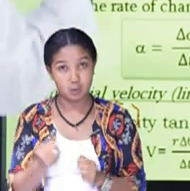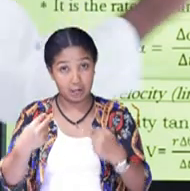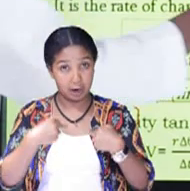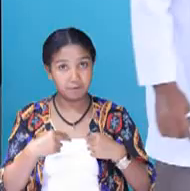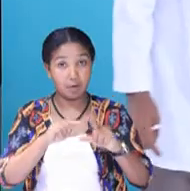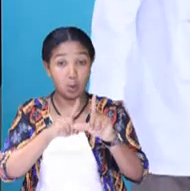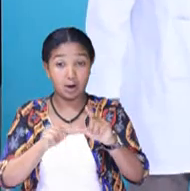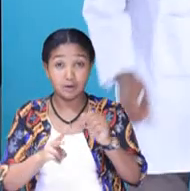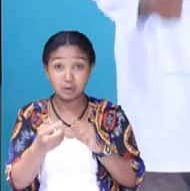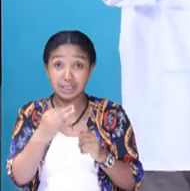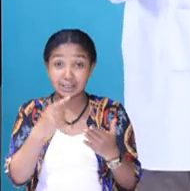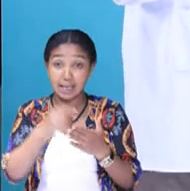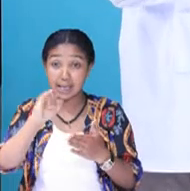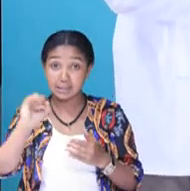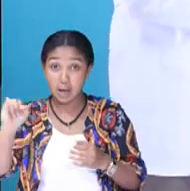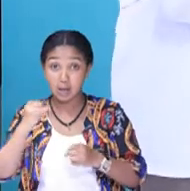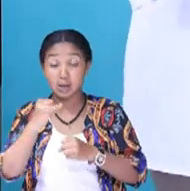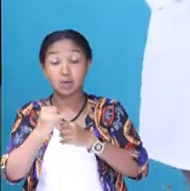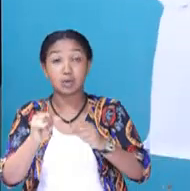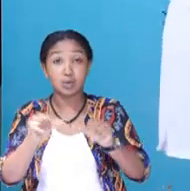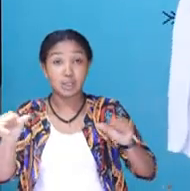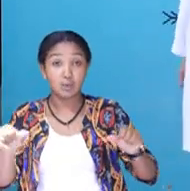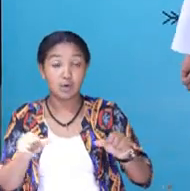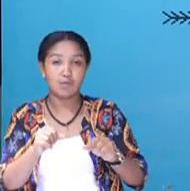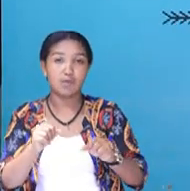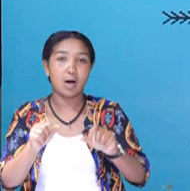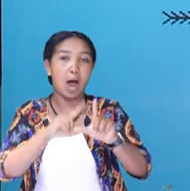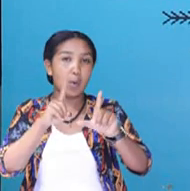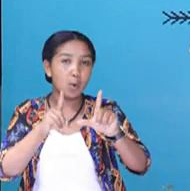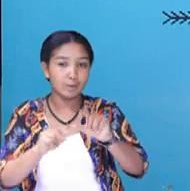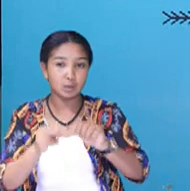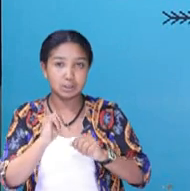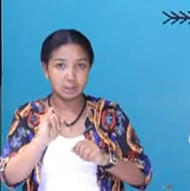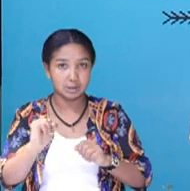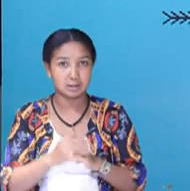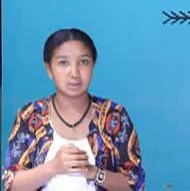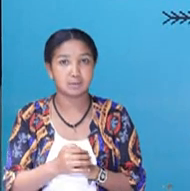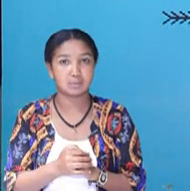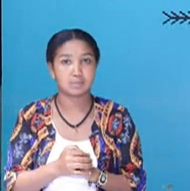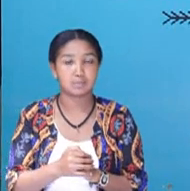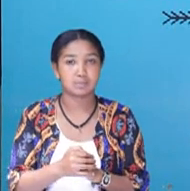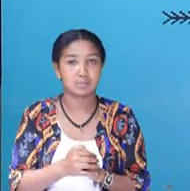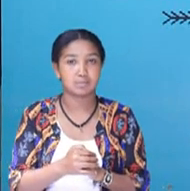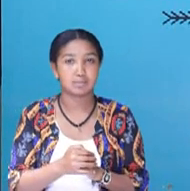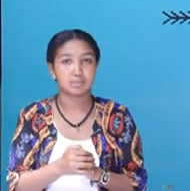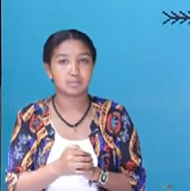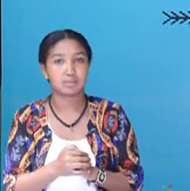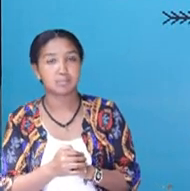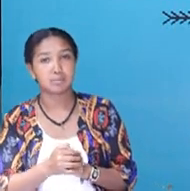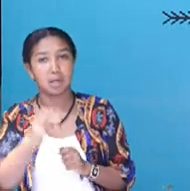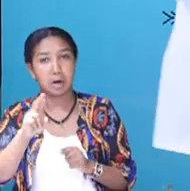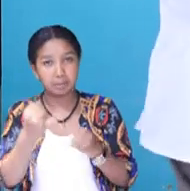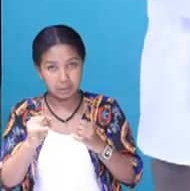have angular velocity. And the SI unit of angular velocity is, the SI unit of angular displacement is rad, and time is second.